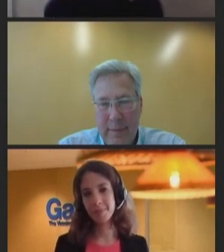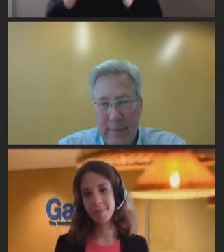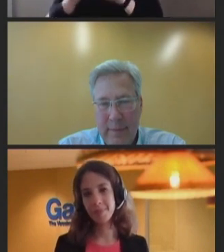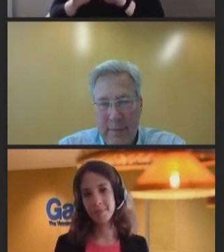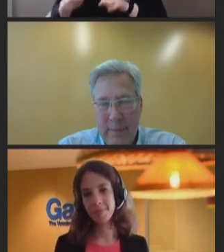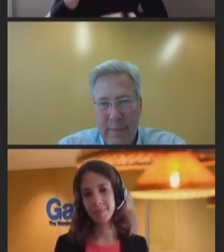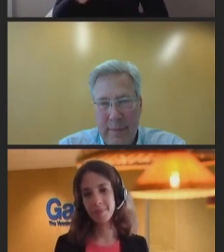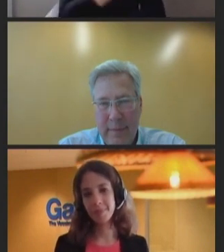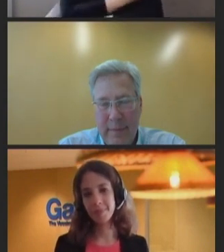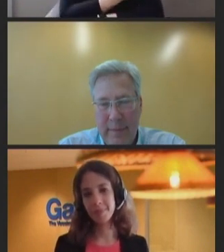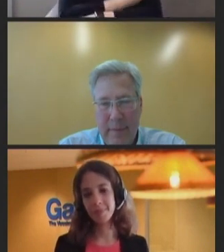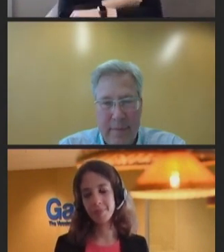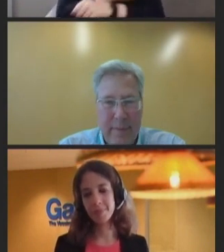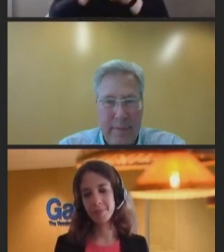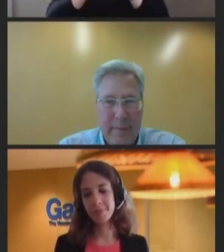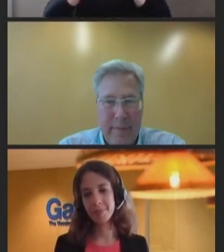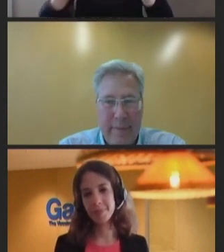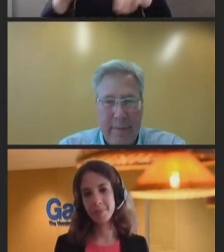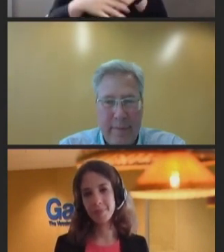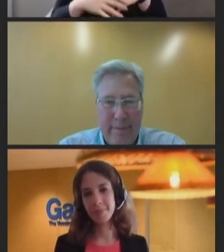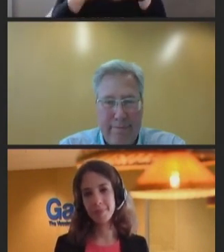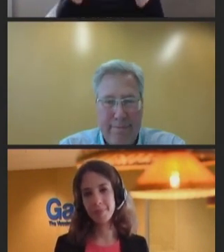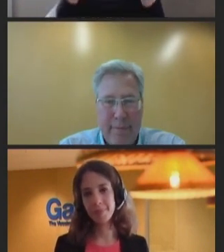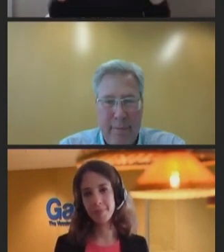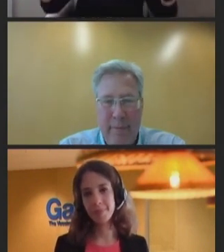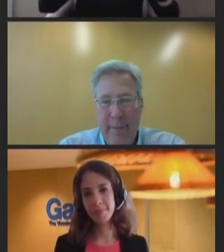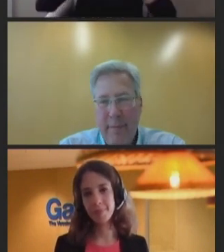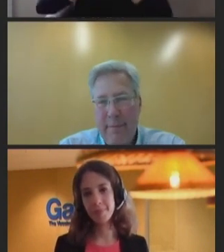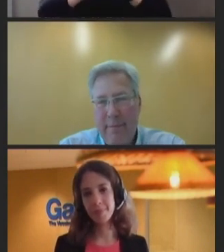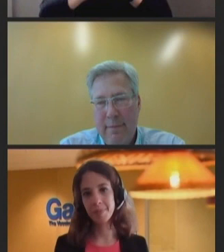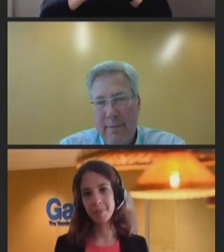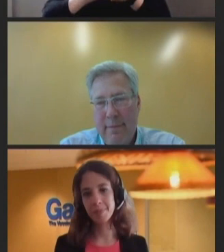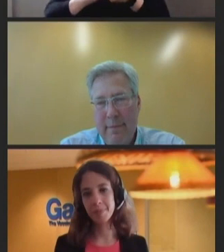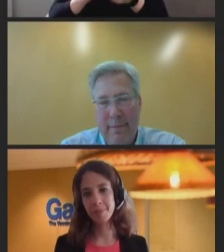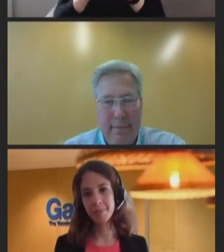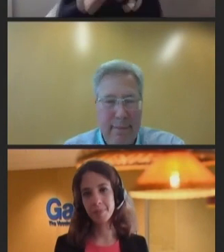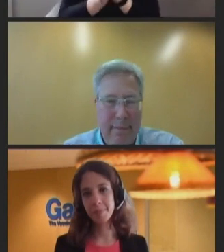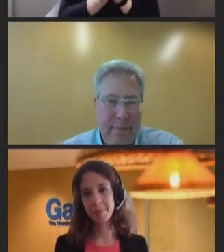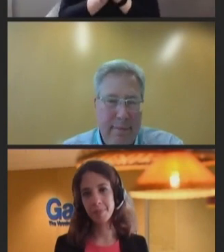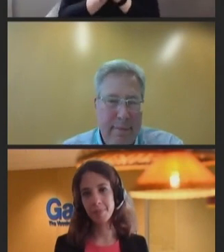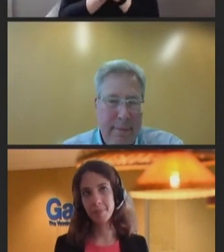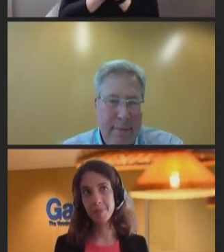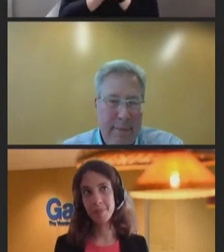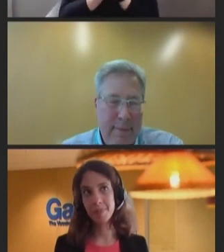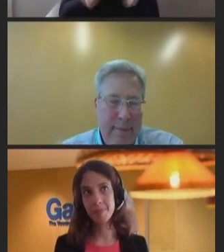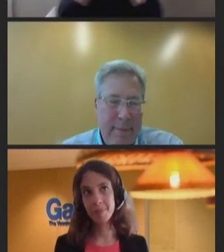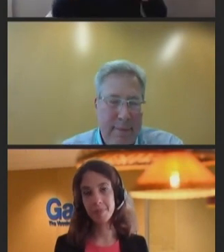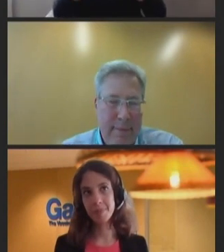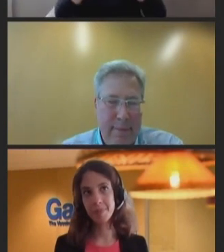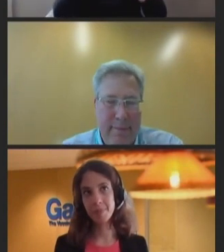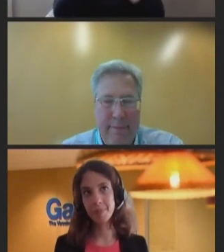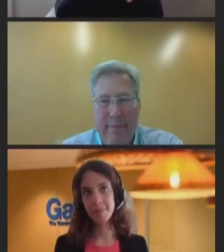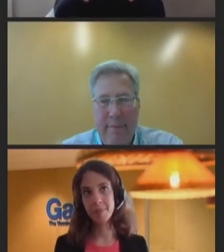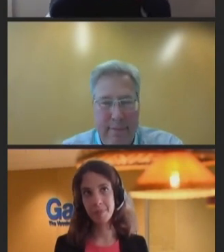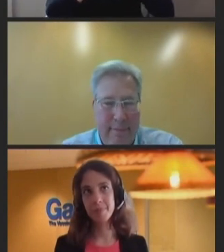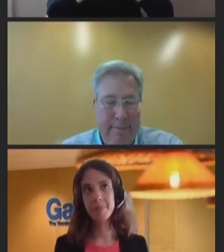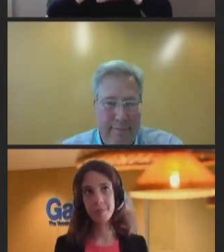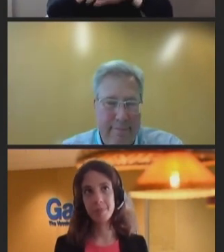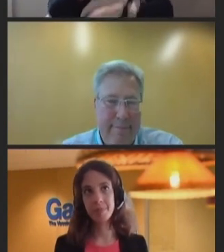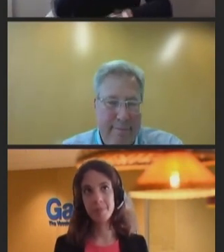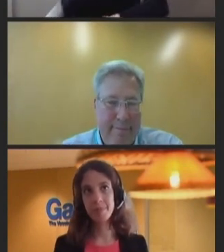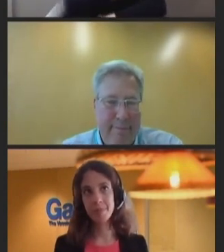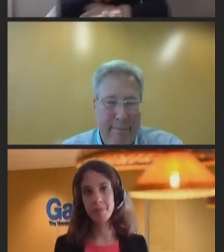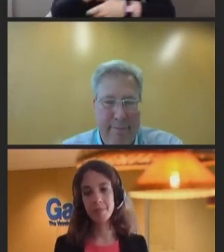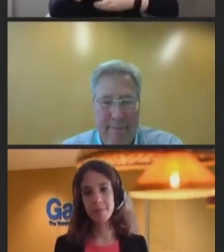deployment procurement, there's a lot of partnerships with entities that work on vaccine confidence.